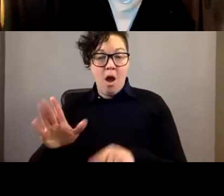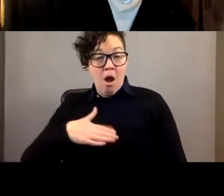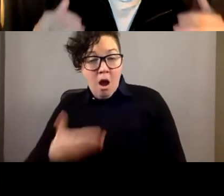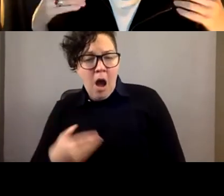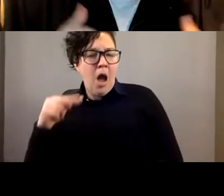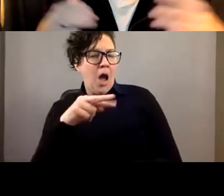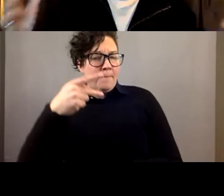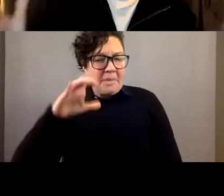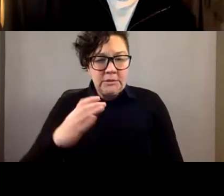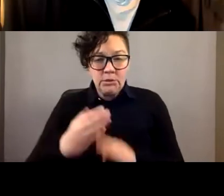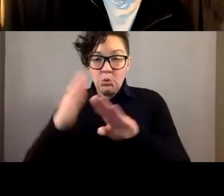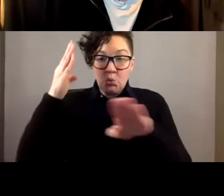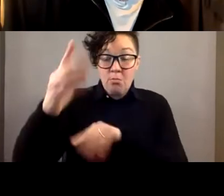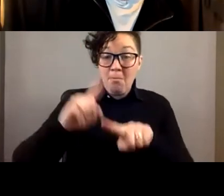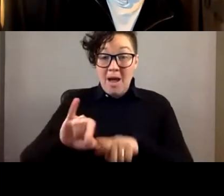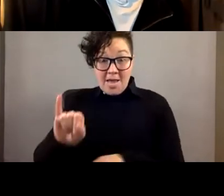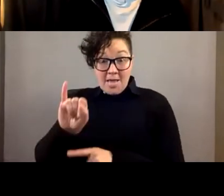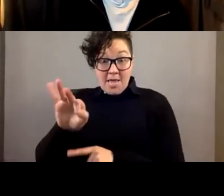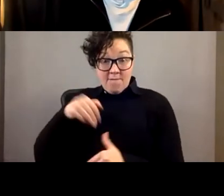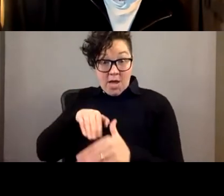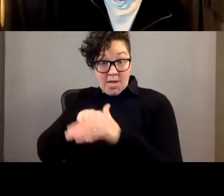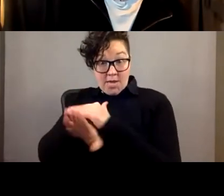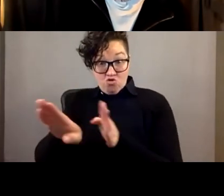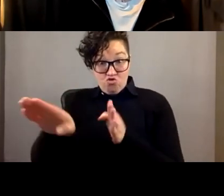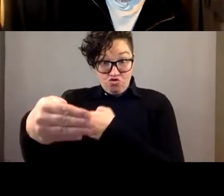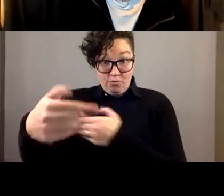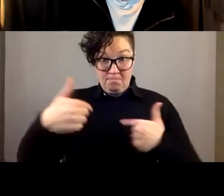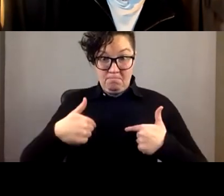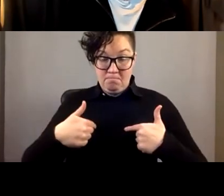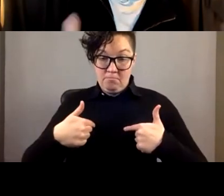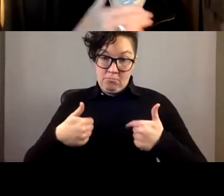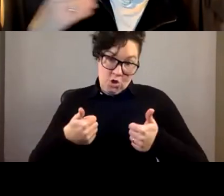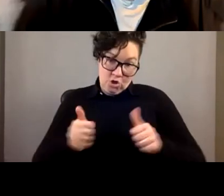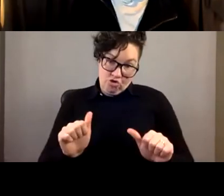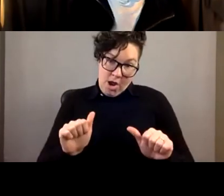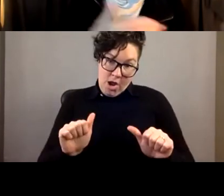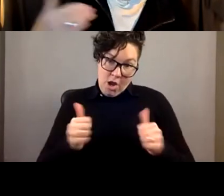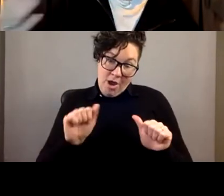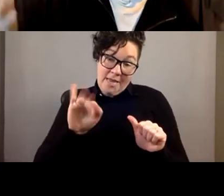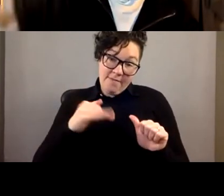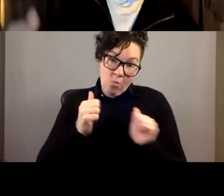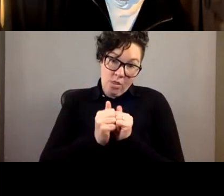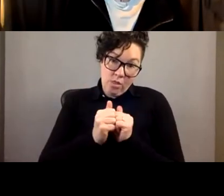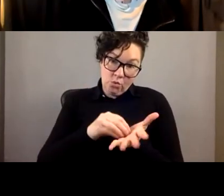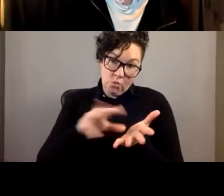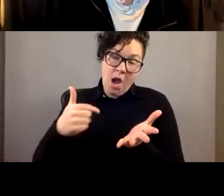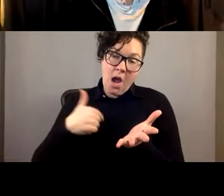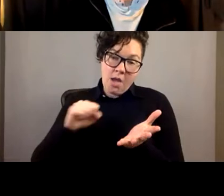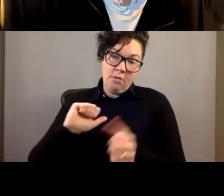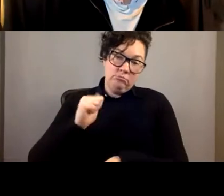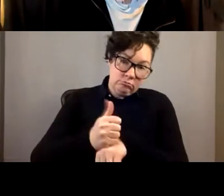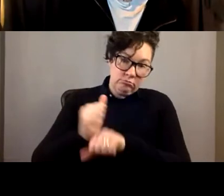But still, if we walk into a room, and I try when I am with students and I have the power to set the frame of a